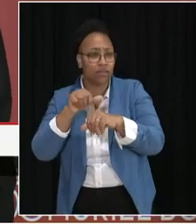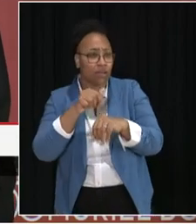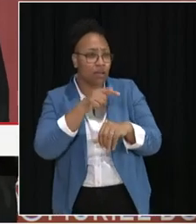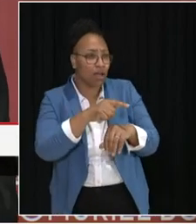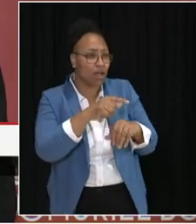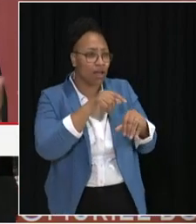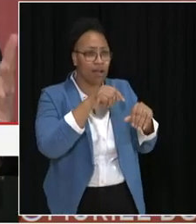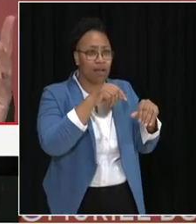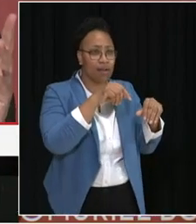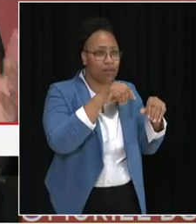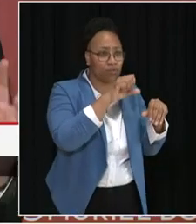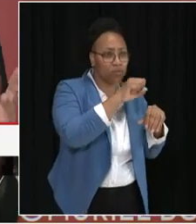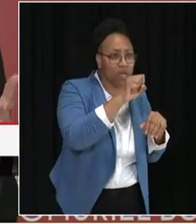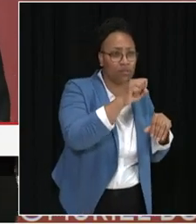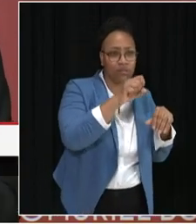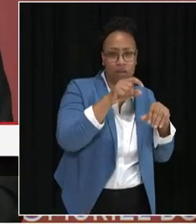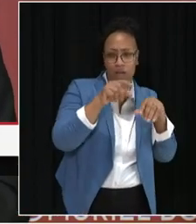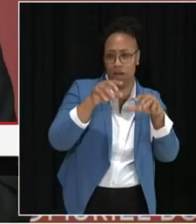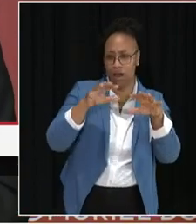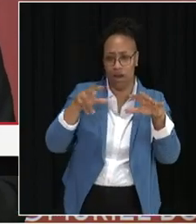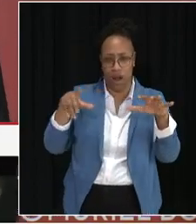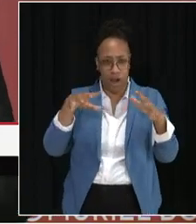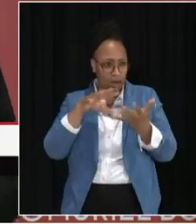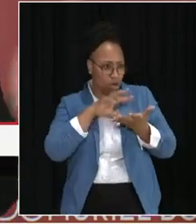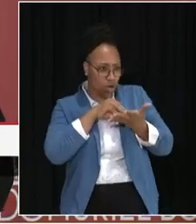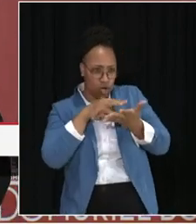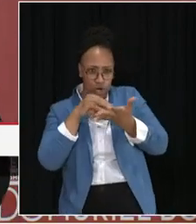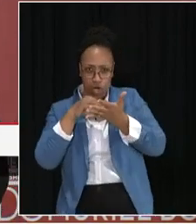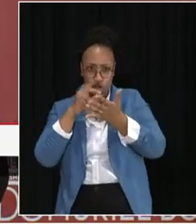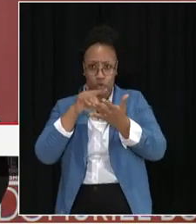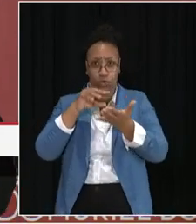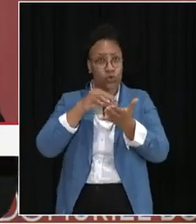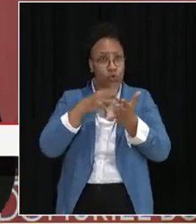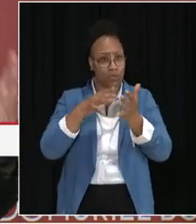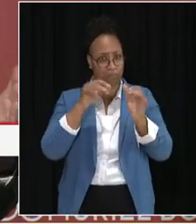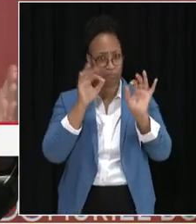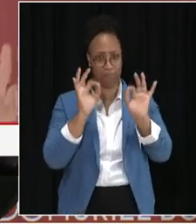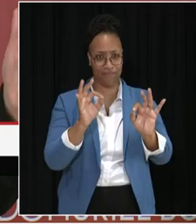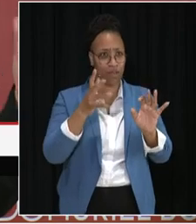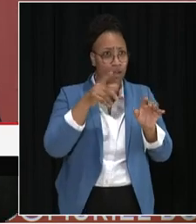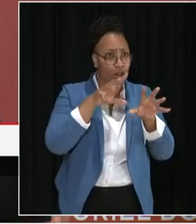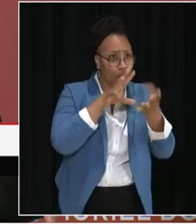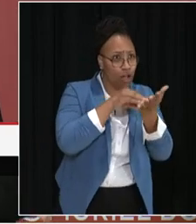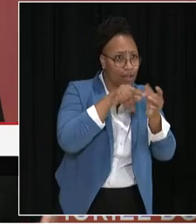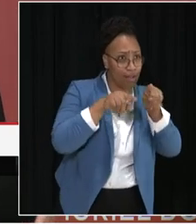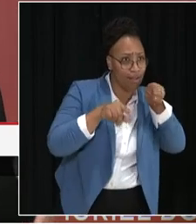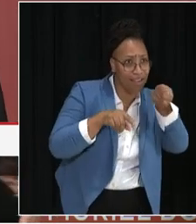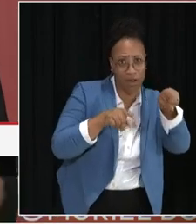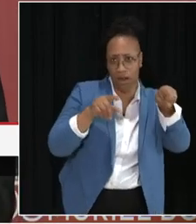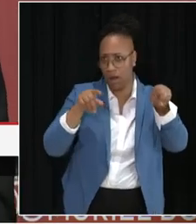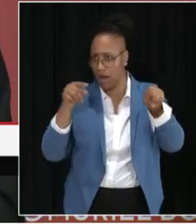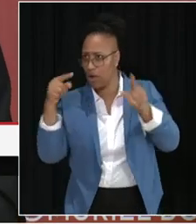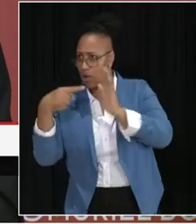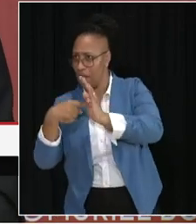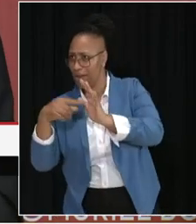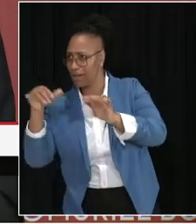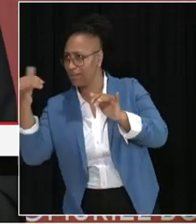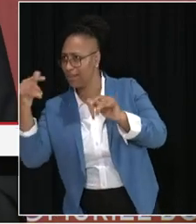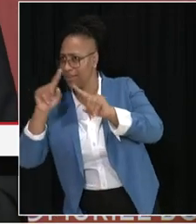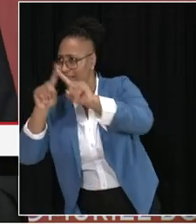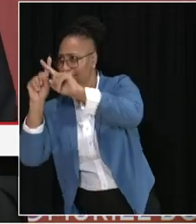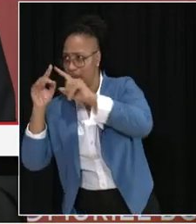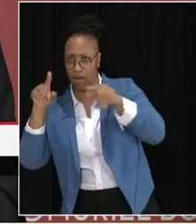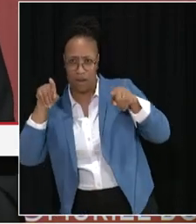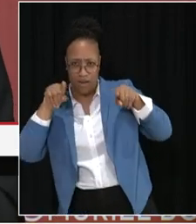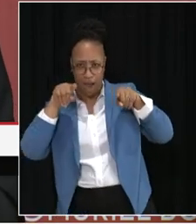terrific and a wonderful place to go to are a mirror of the ambitions that the students here should have.